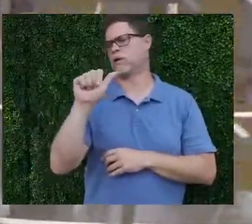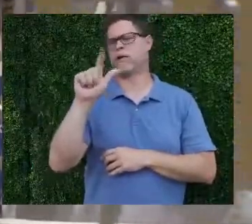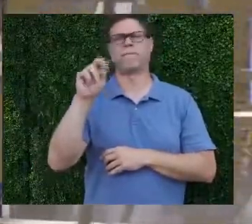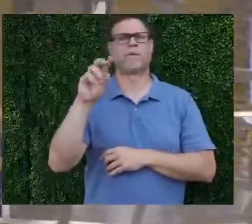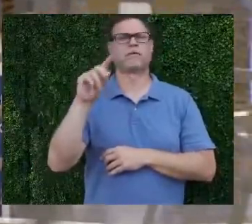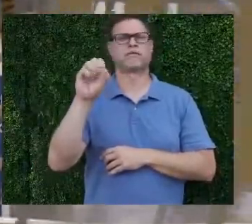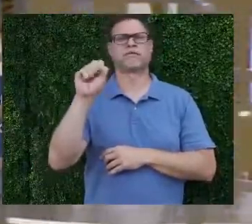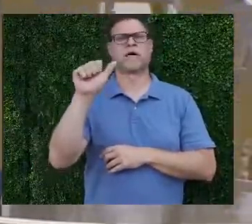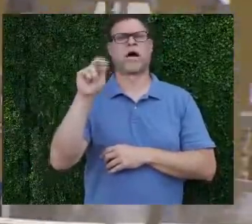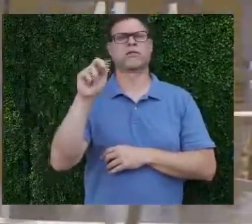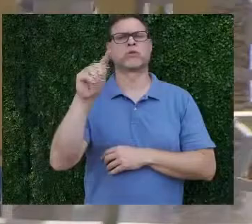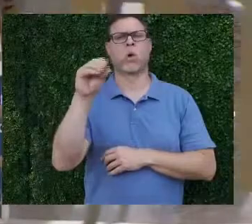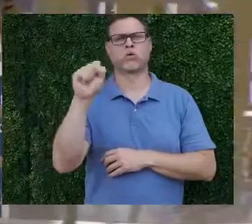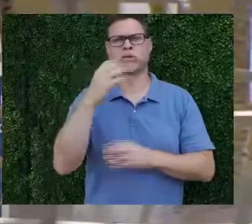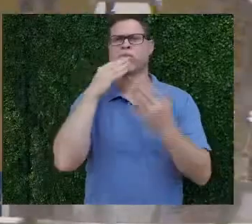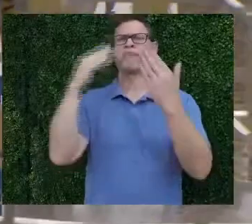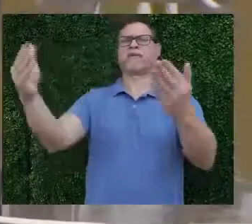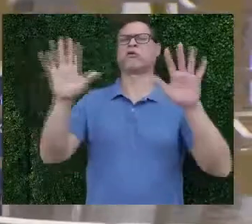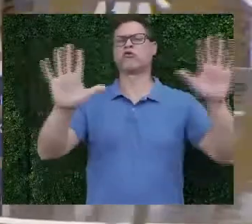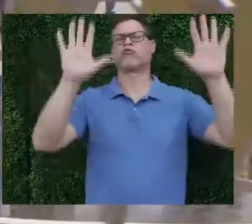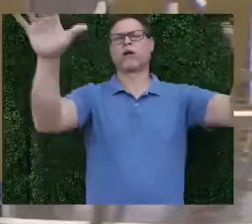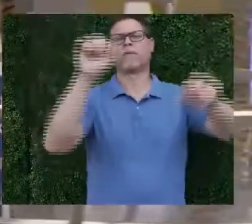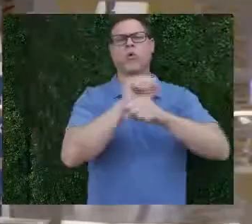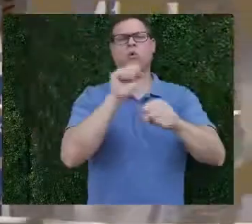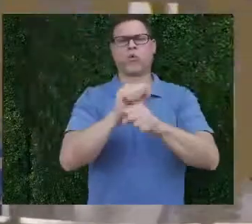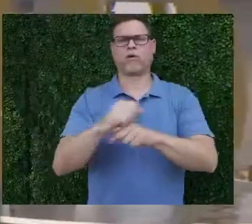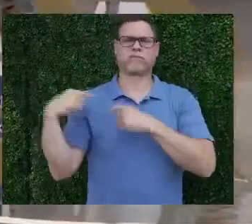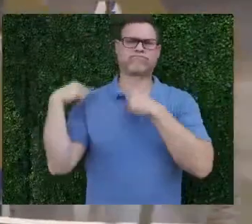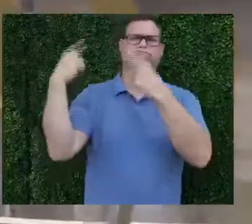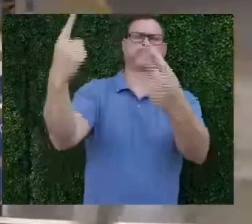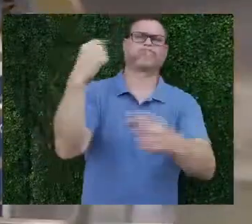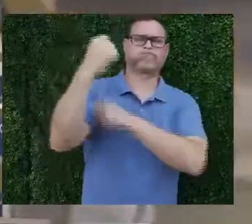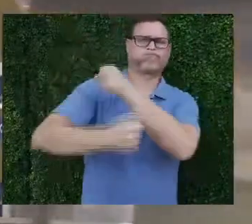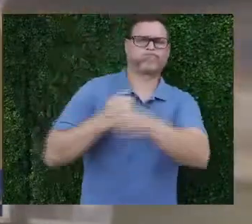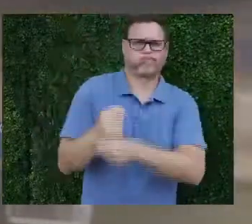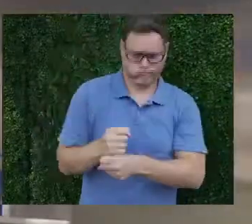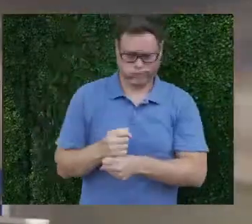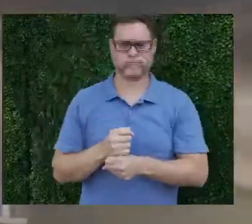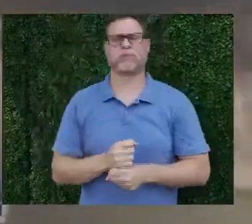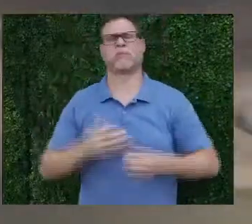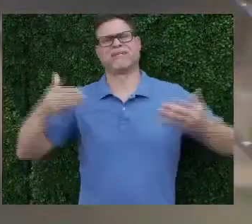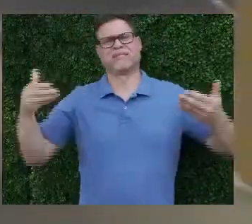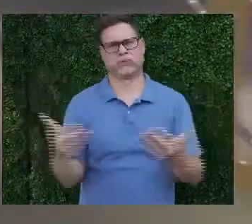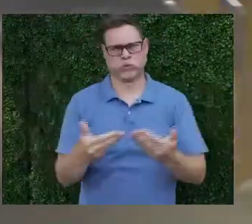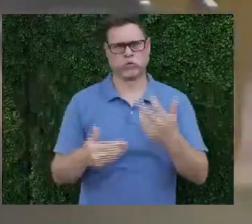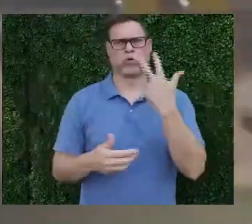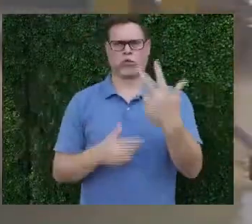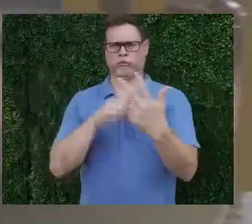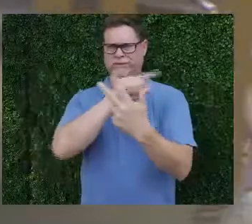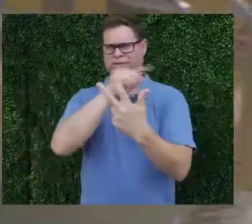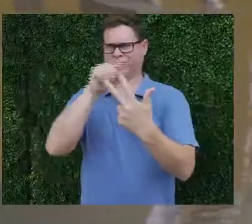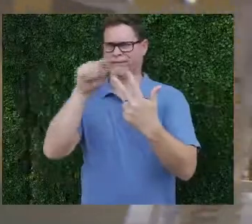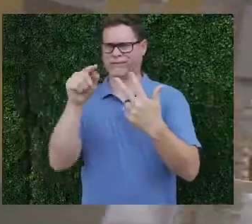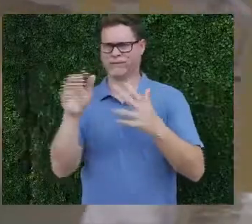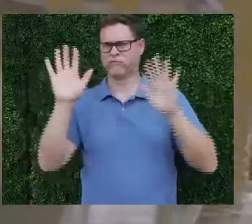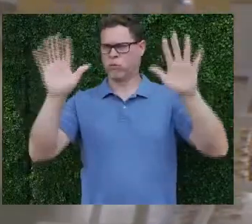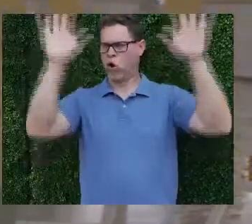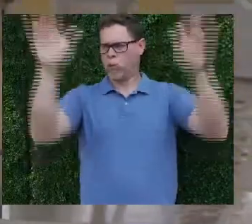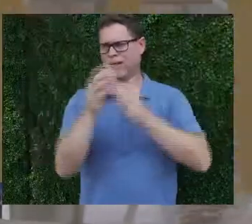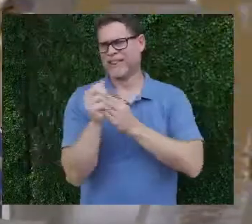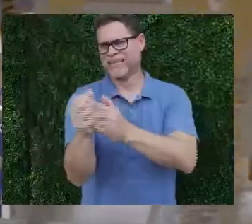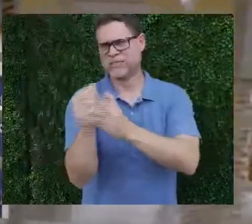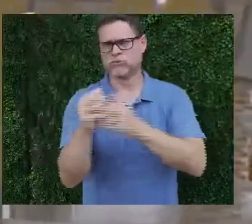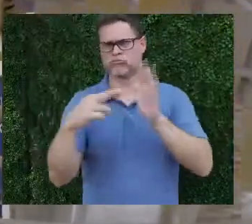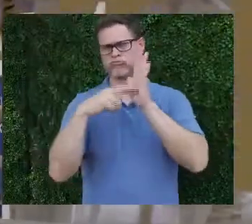them for all their incredible work over the course of last year. I'll be introducing three remarkable leaders